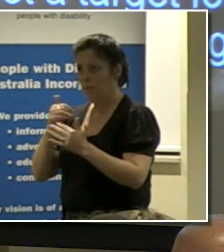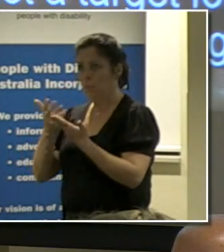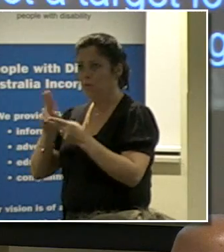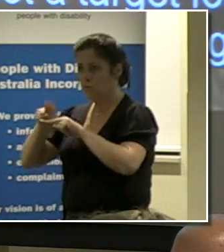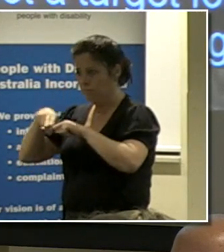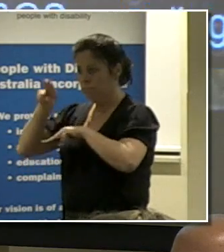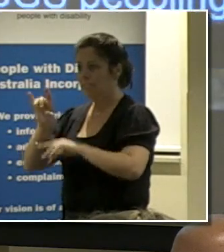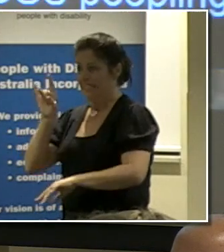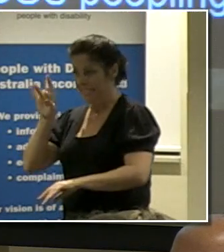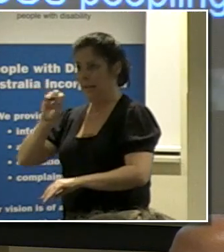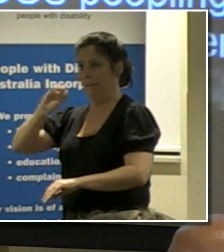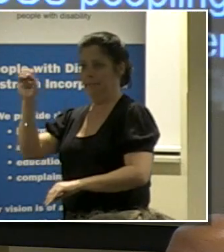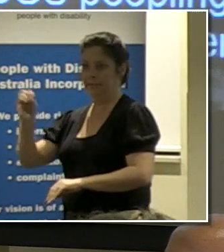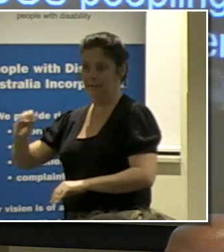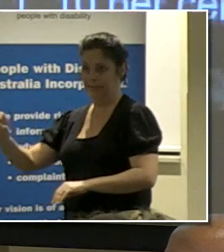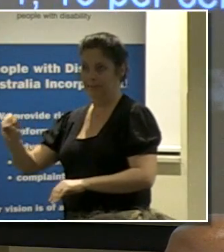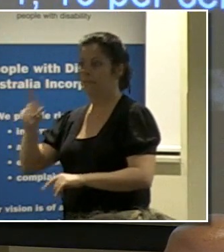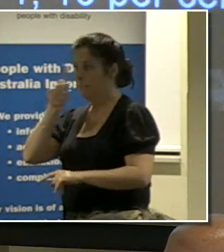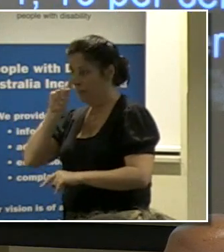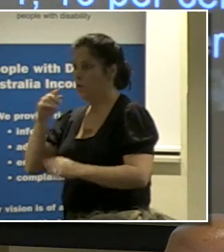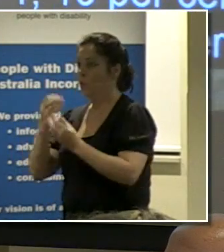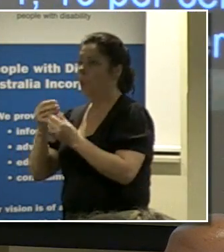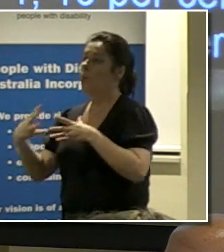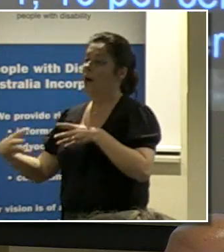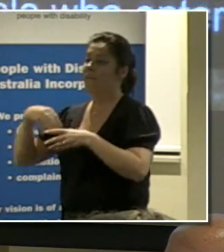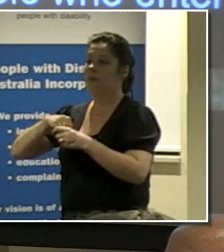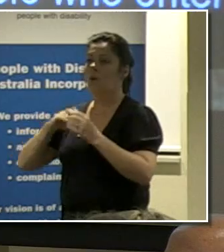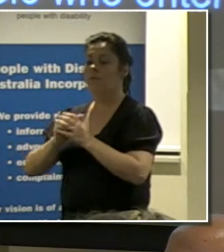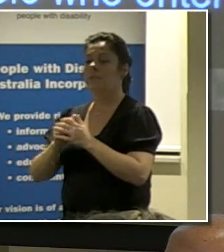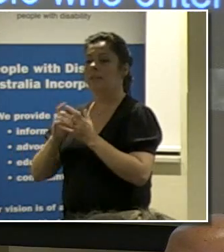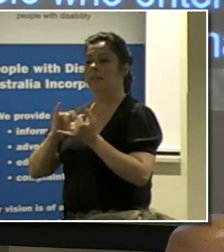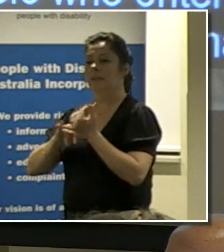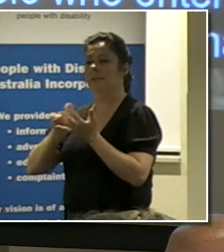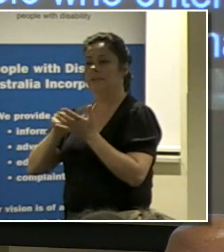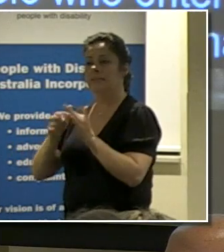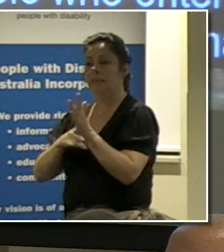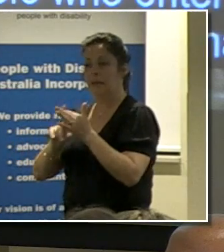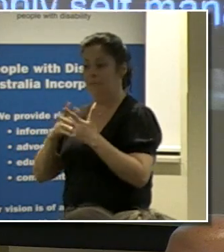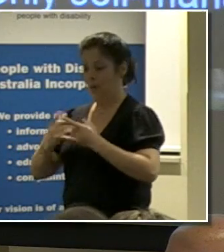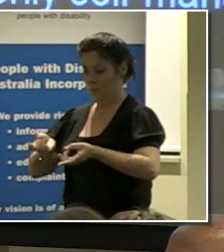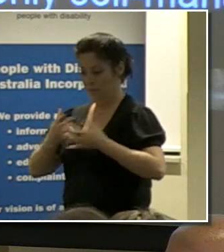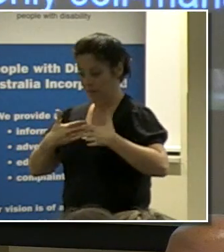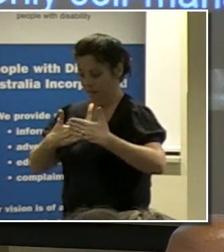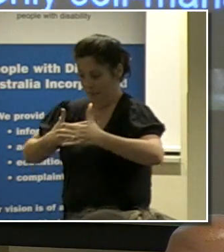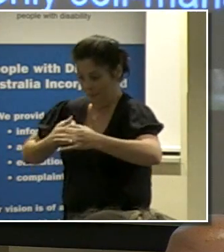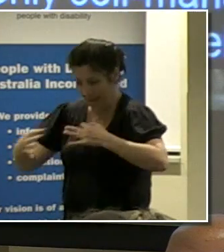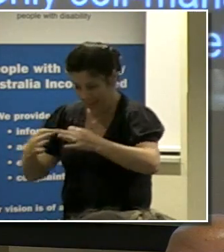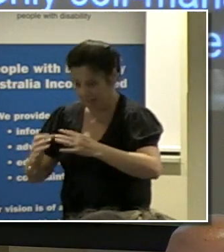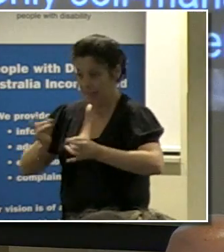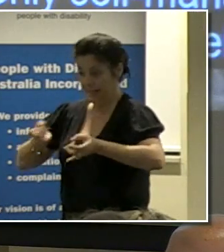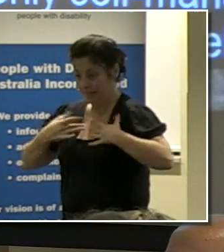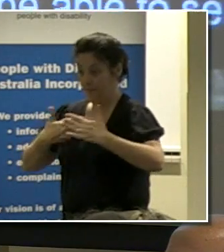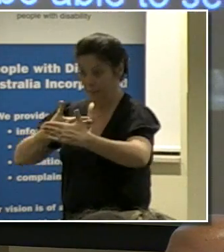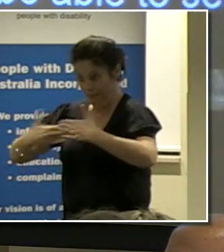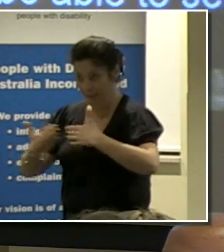who enter the scheme will not only self-manage, but they will in fact be able to self-plan. And we'll have the tools in place on